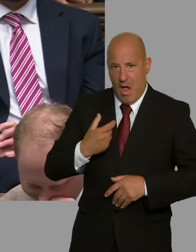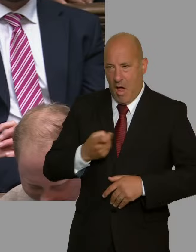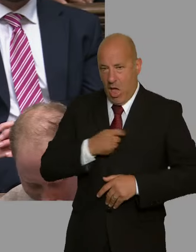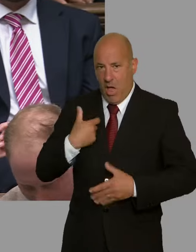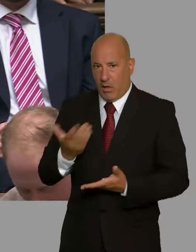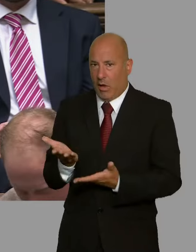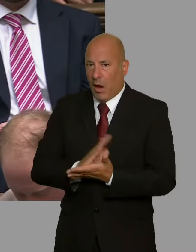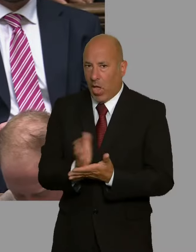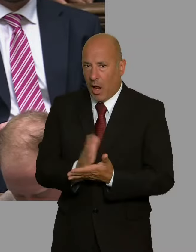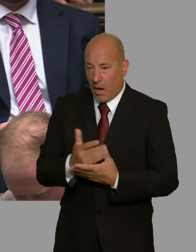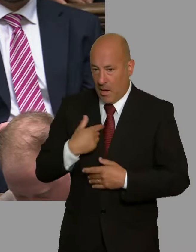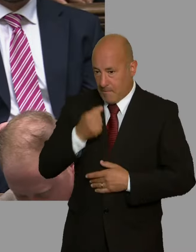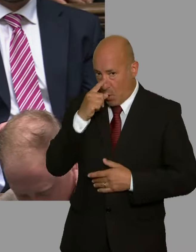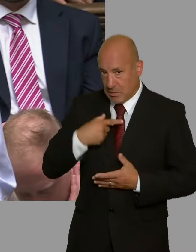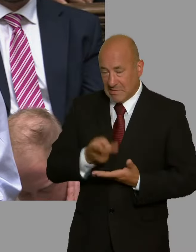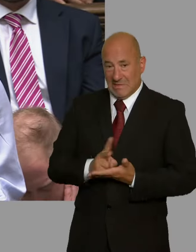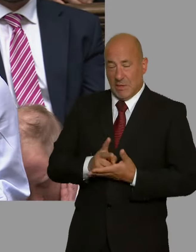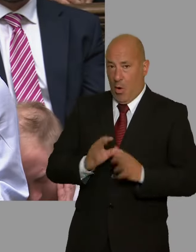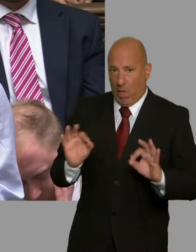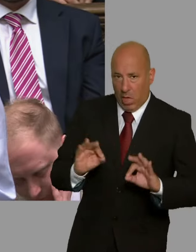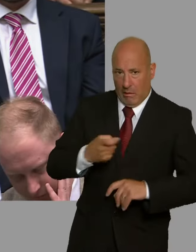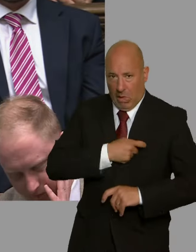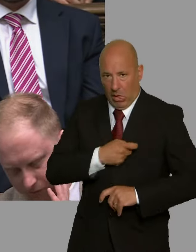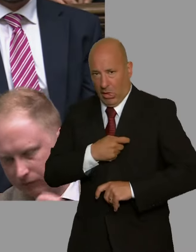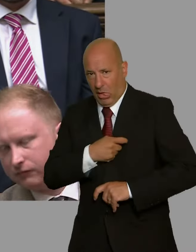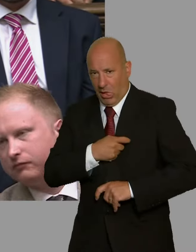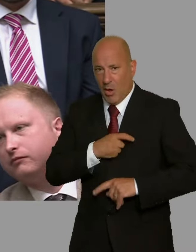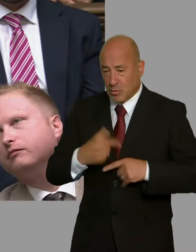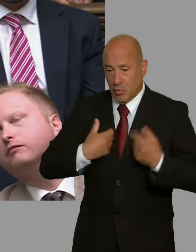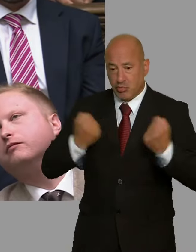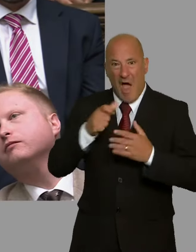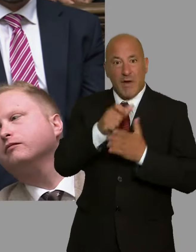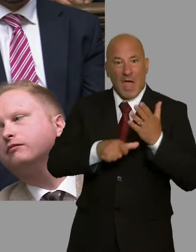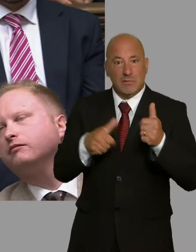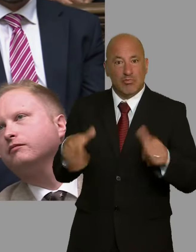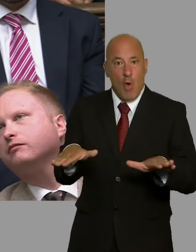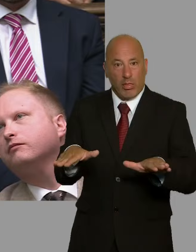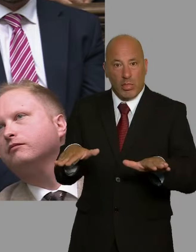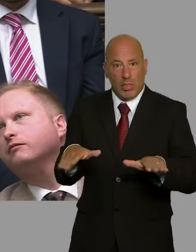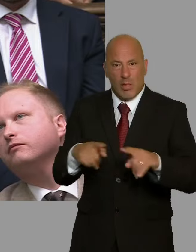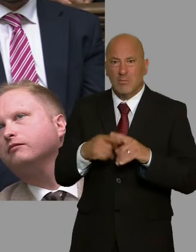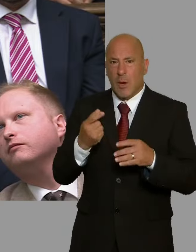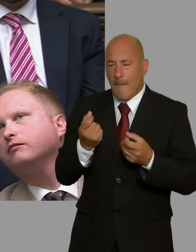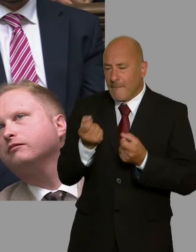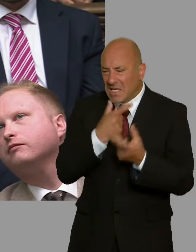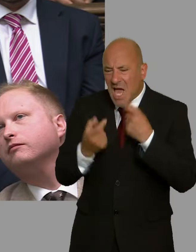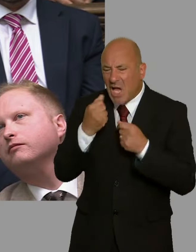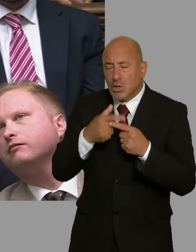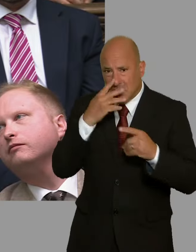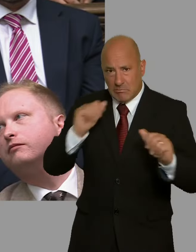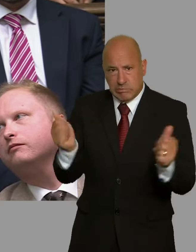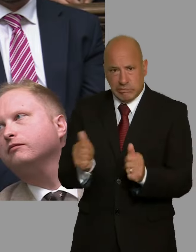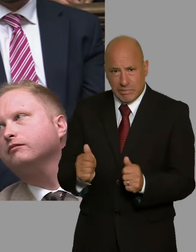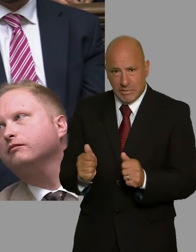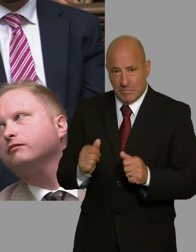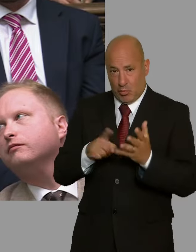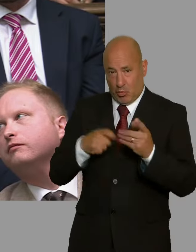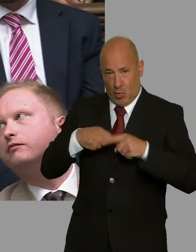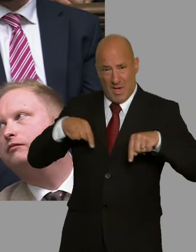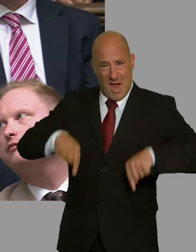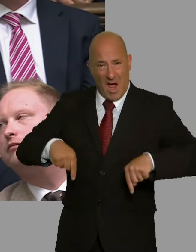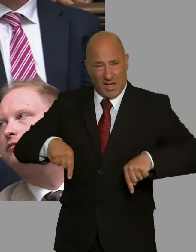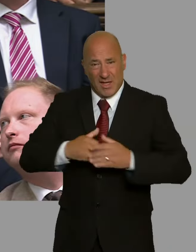this chamber, including myself. So today I ask the Prime Minister, will he join me and the inspiring campaigners watching from the gallery in